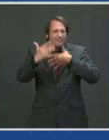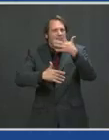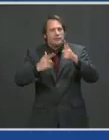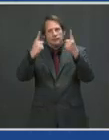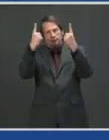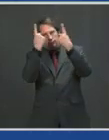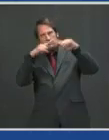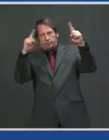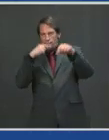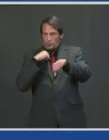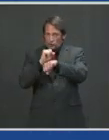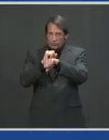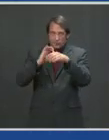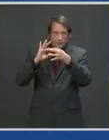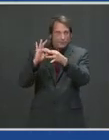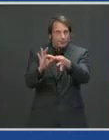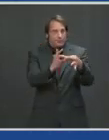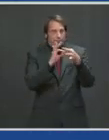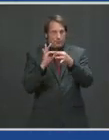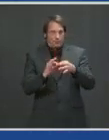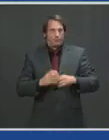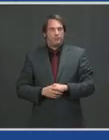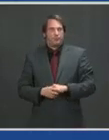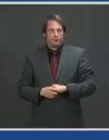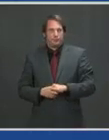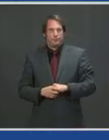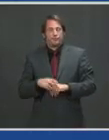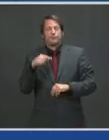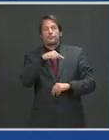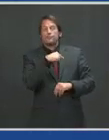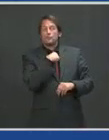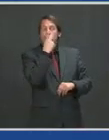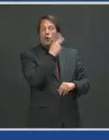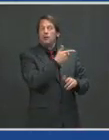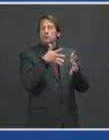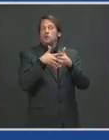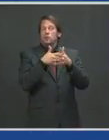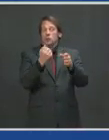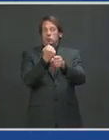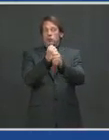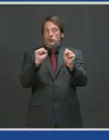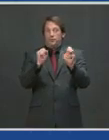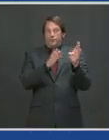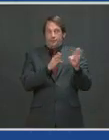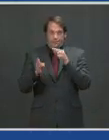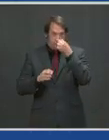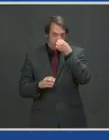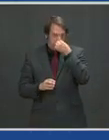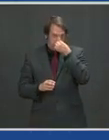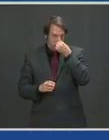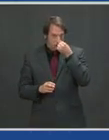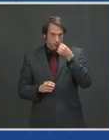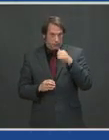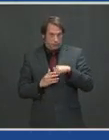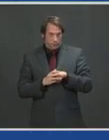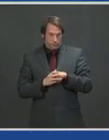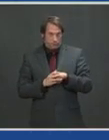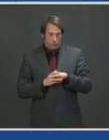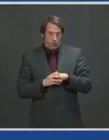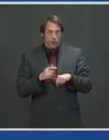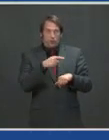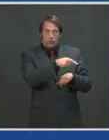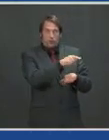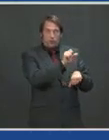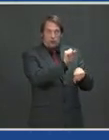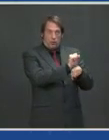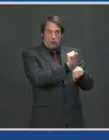We saw it in the American Rescue Plan. We're seeing it with the Jobs Plan. The American Rescue Plan, which got so badly